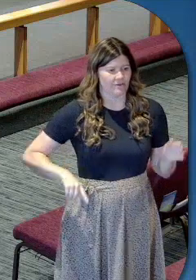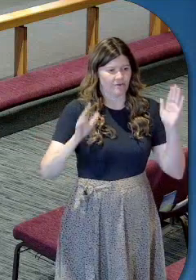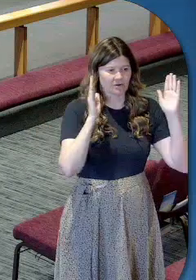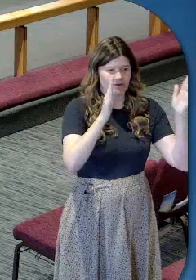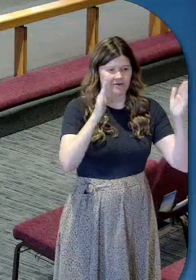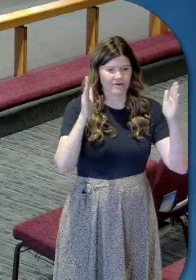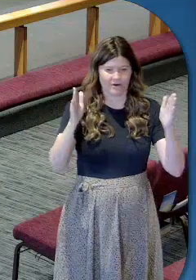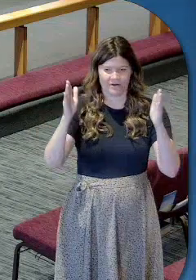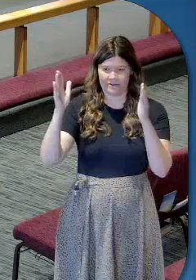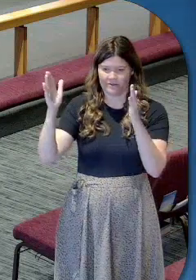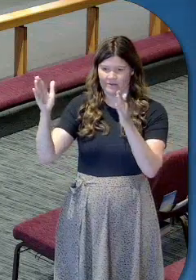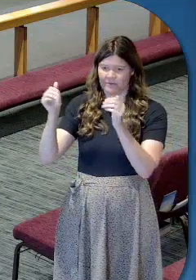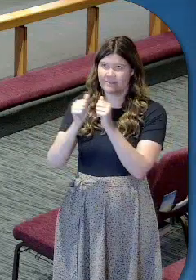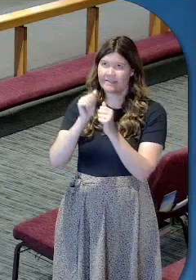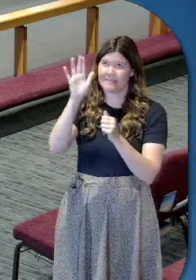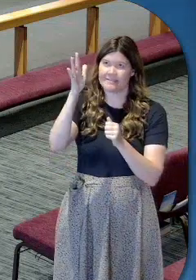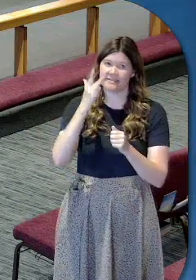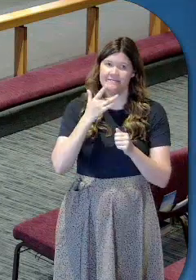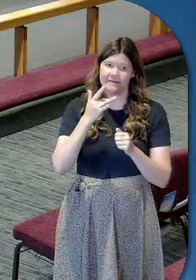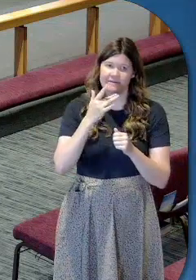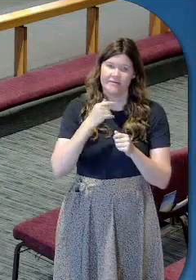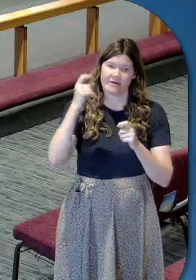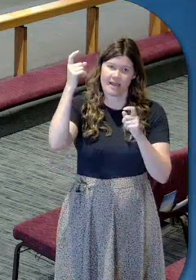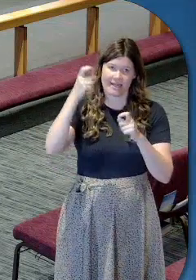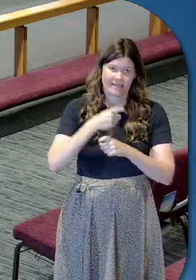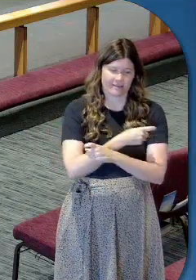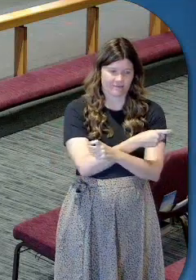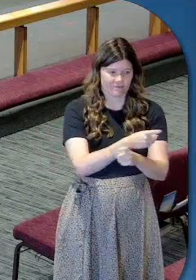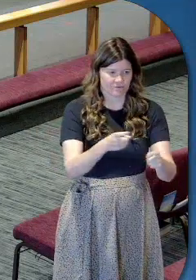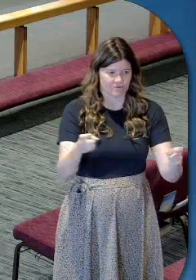look upon you with his favor and give you